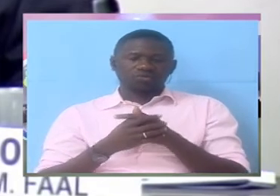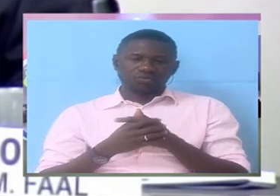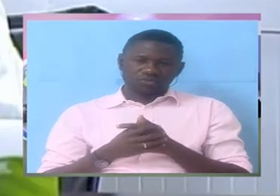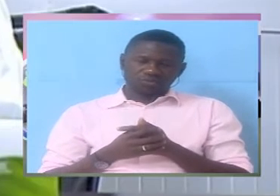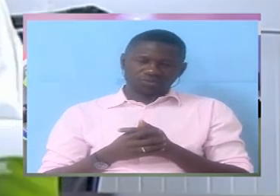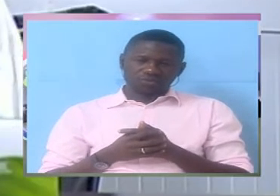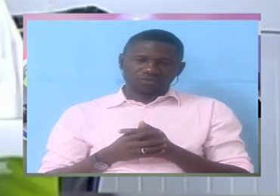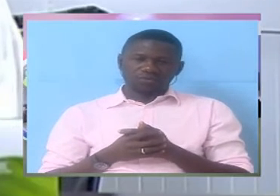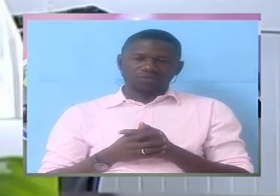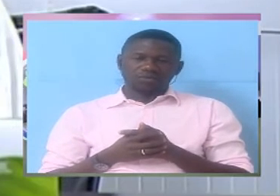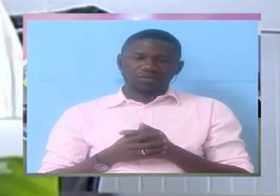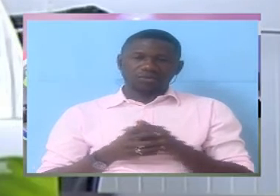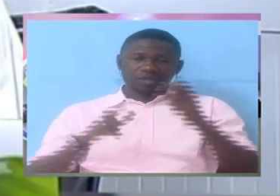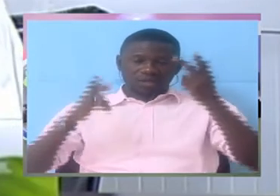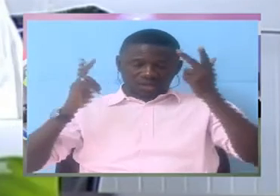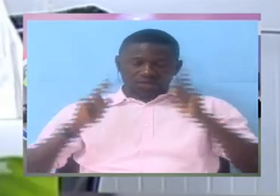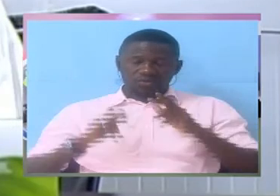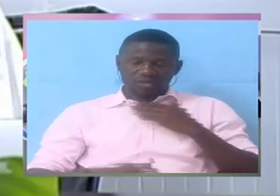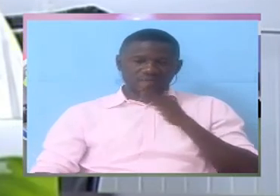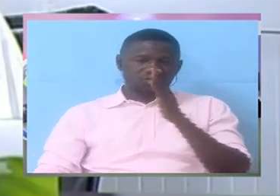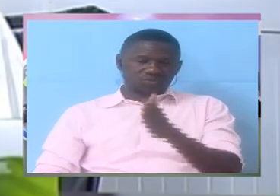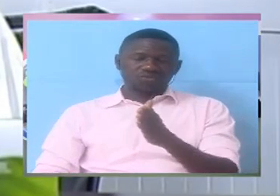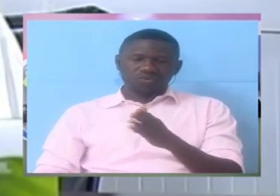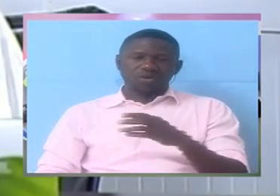That is true, but I want to make one thing clear